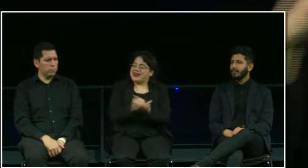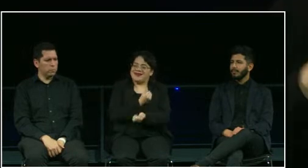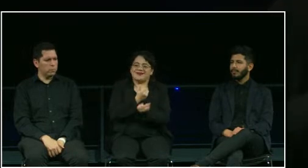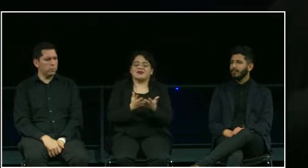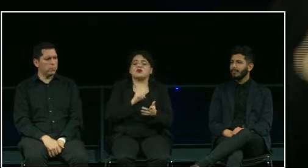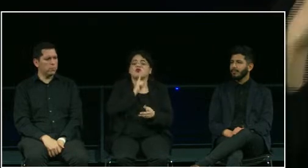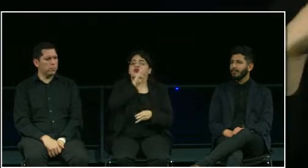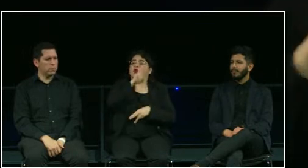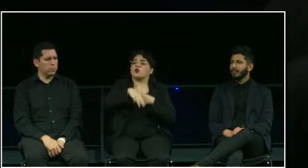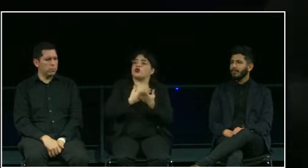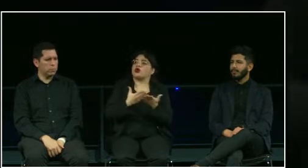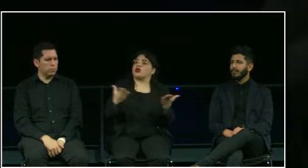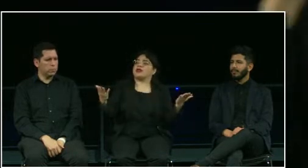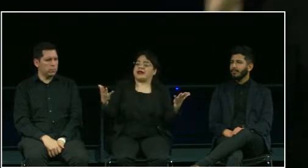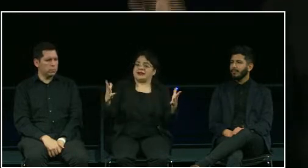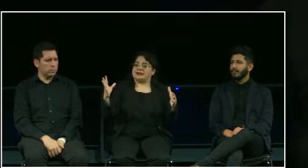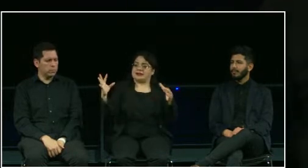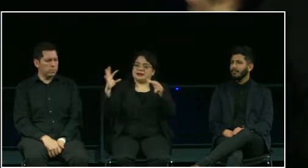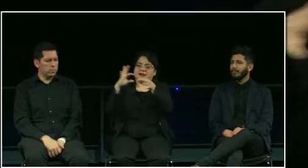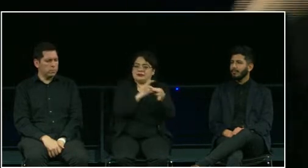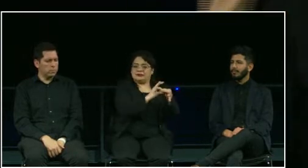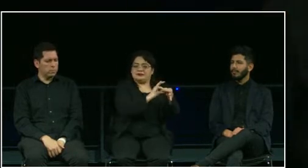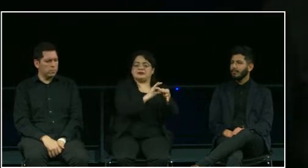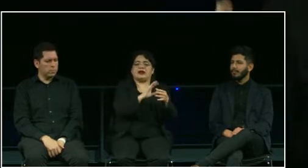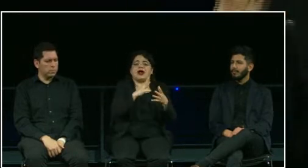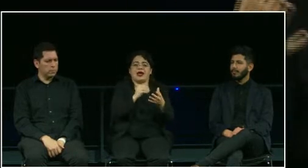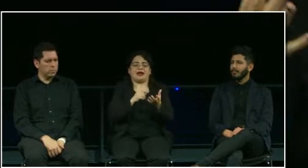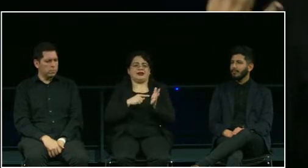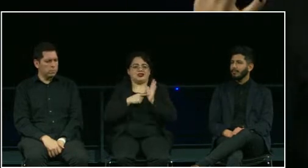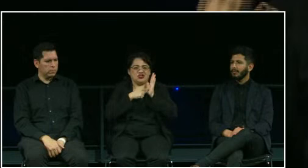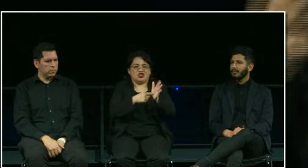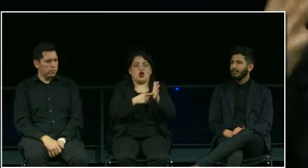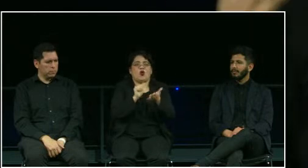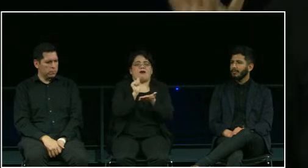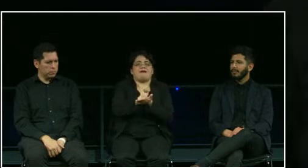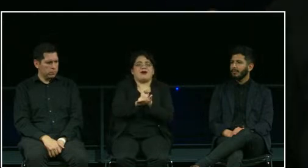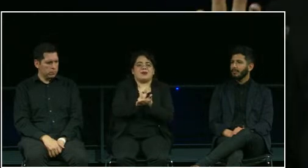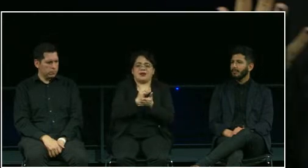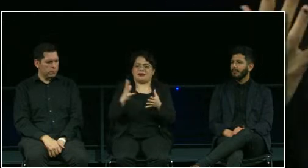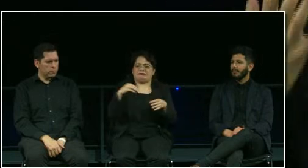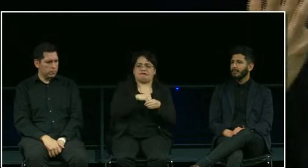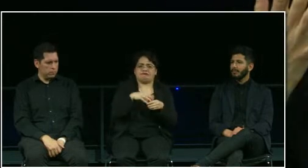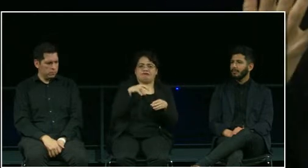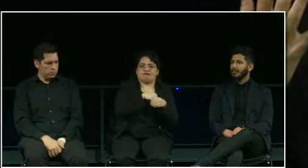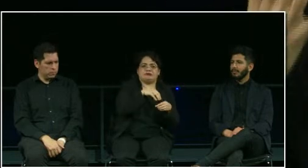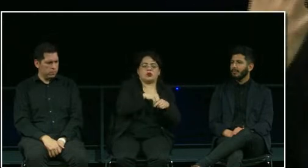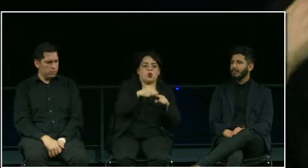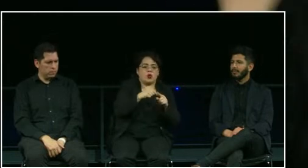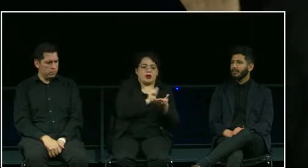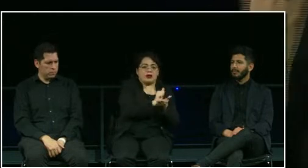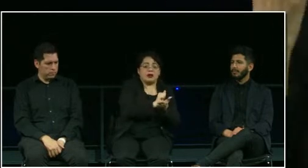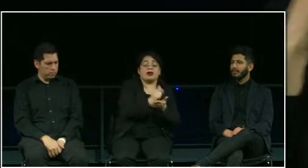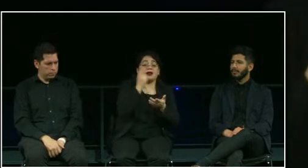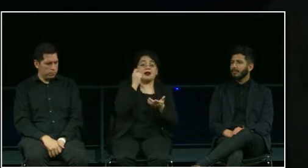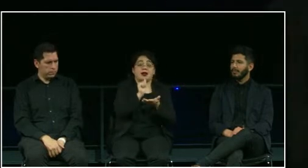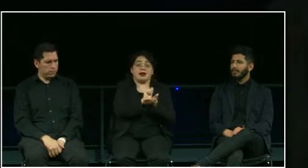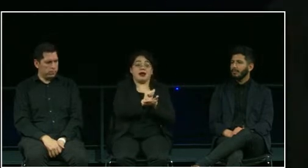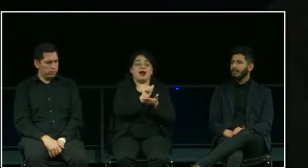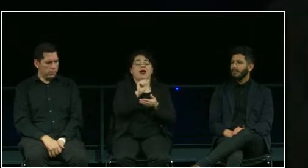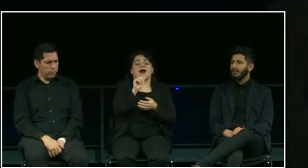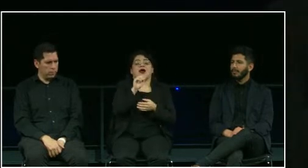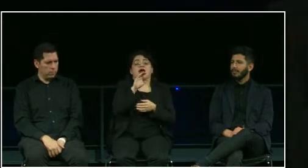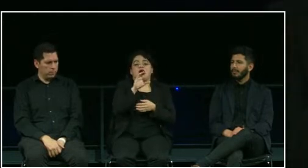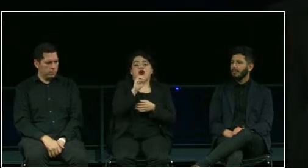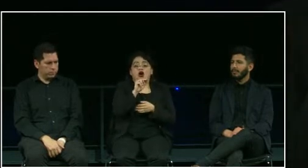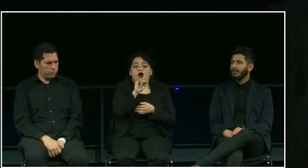the real world objects had to be translated and replicated and animated. And so our animators were not only animating Marcel and Connie and the